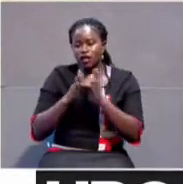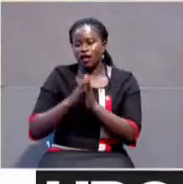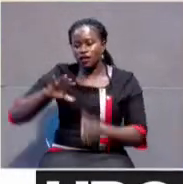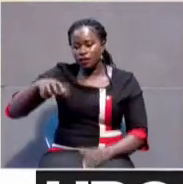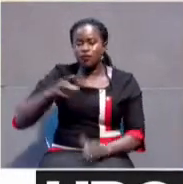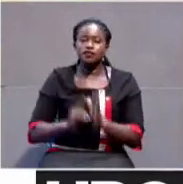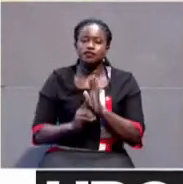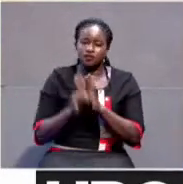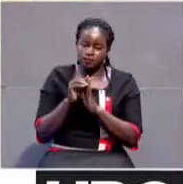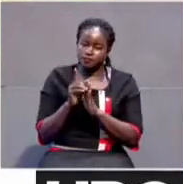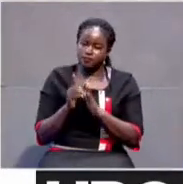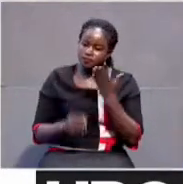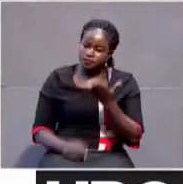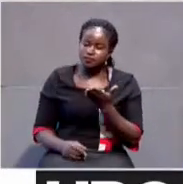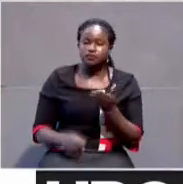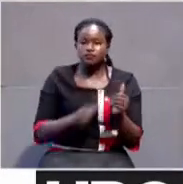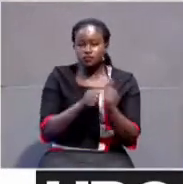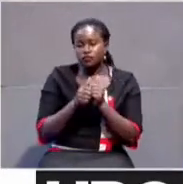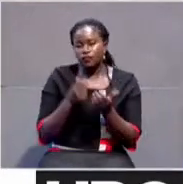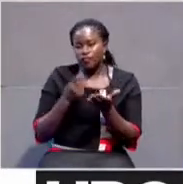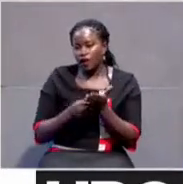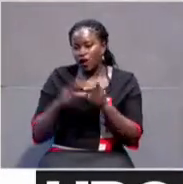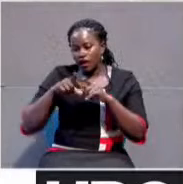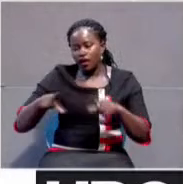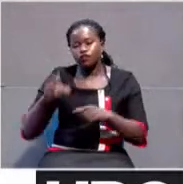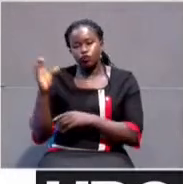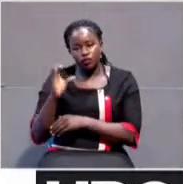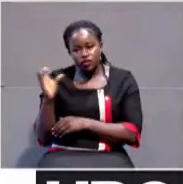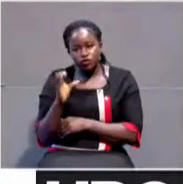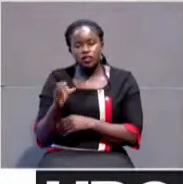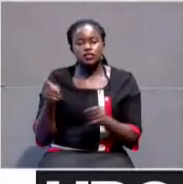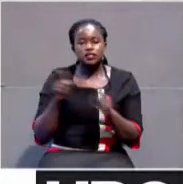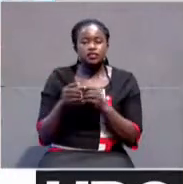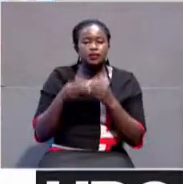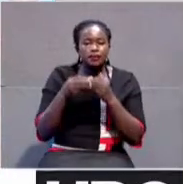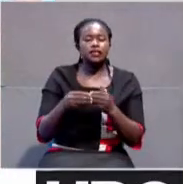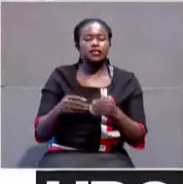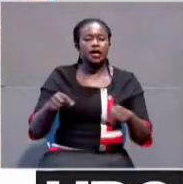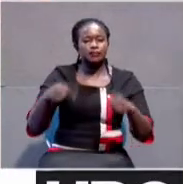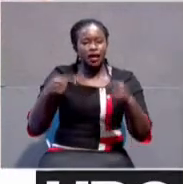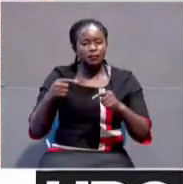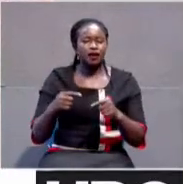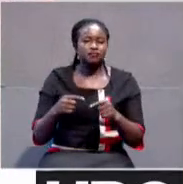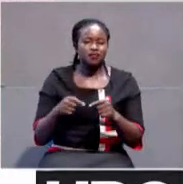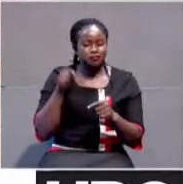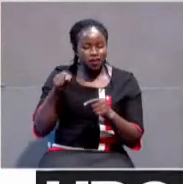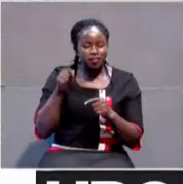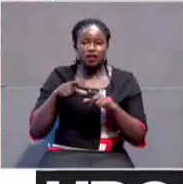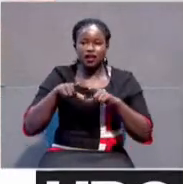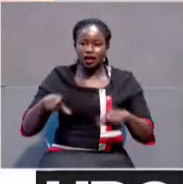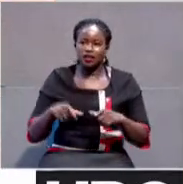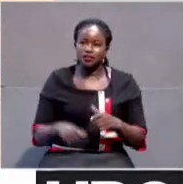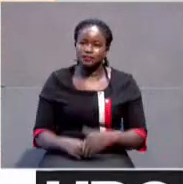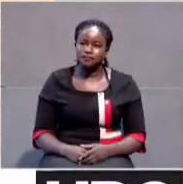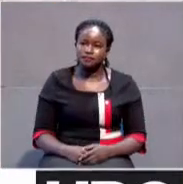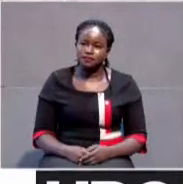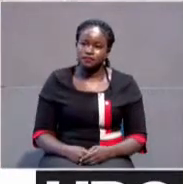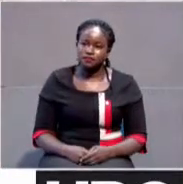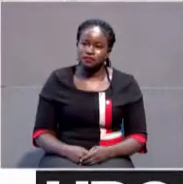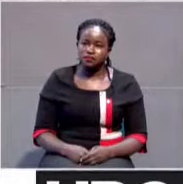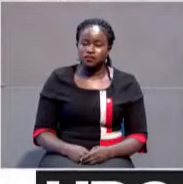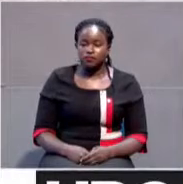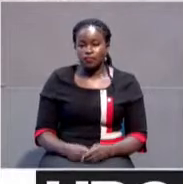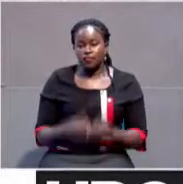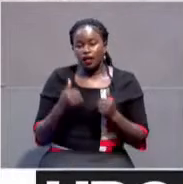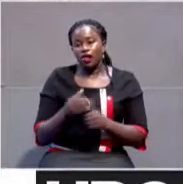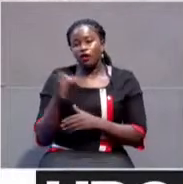Urban Development and Uganda Land Commission, which has fueled the disputes over the said land in question. The commission